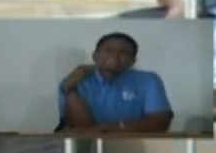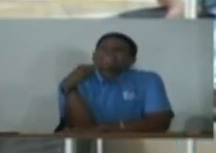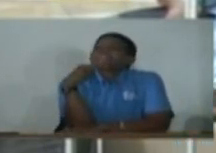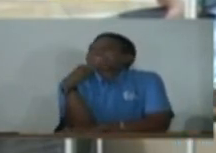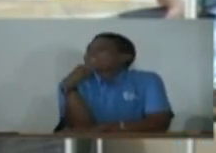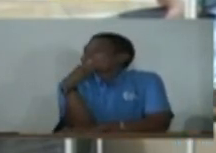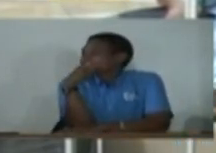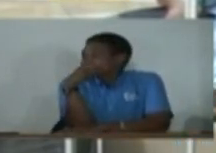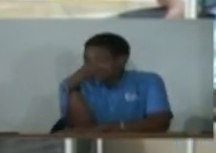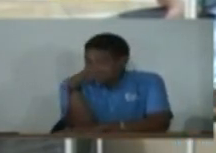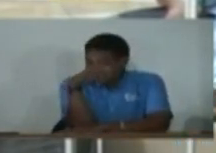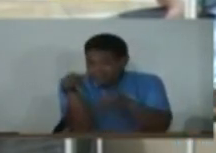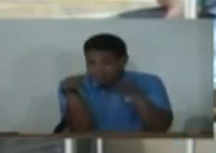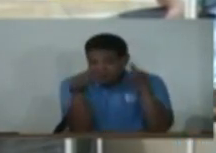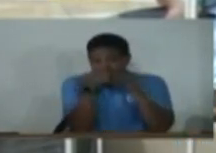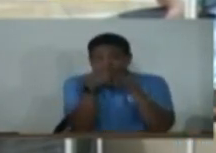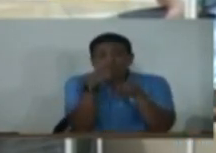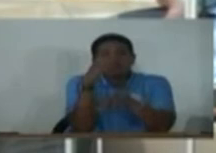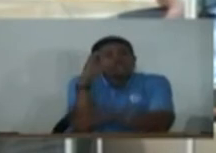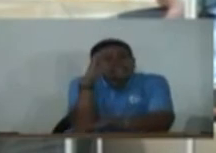persons who seek